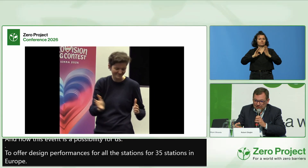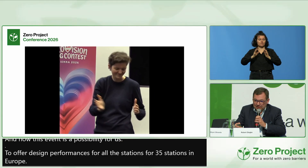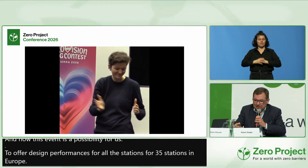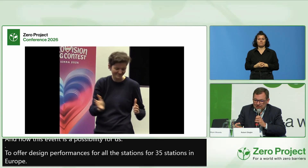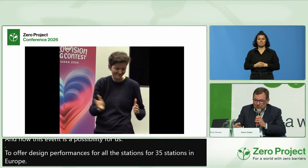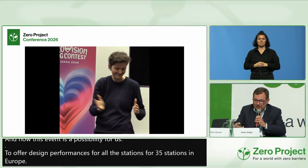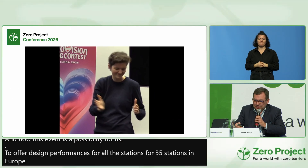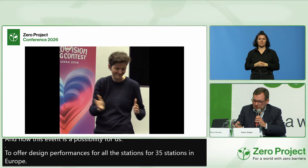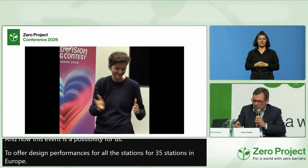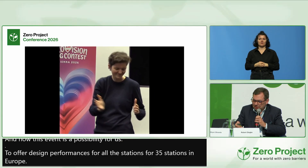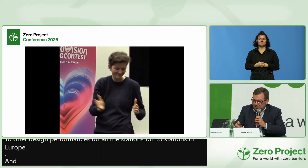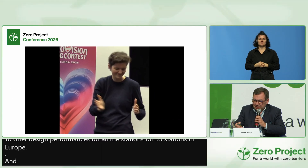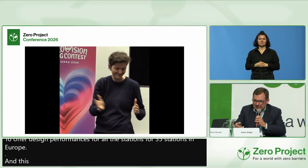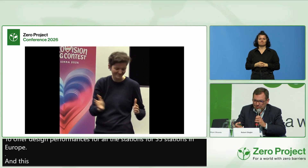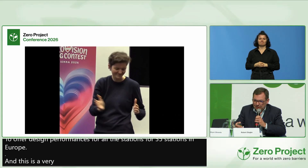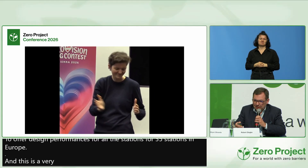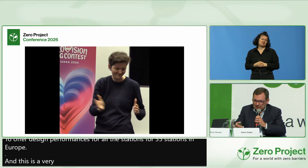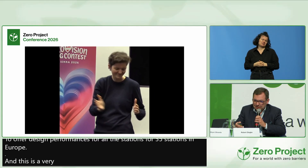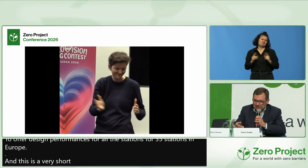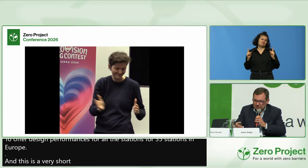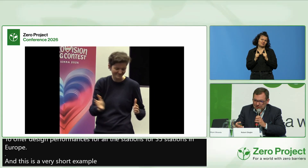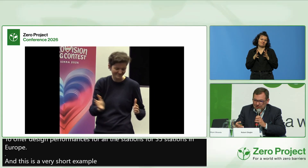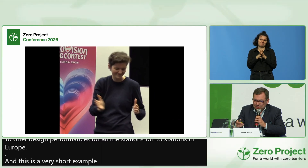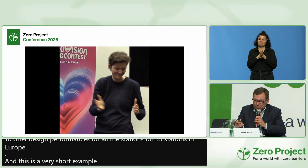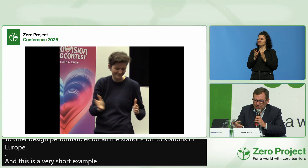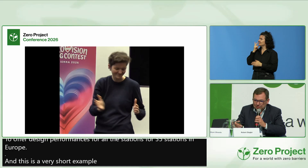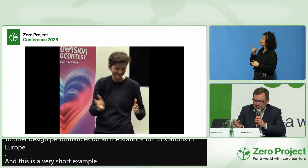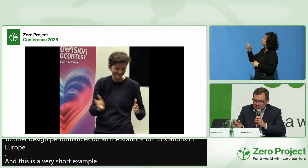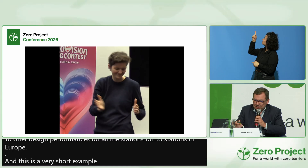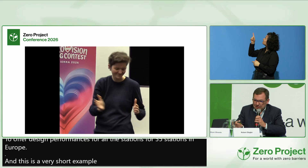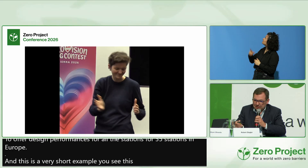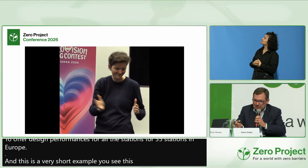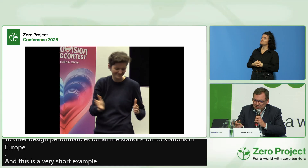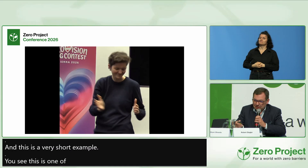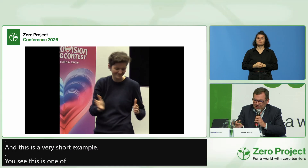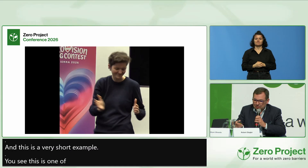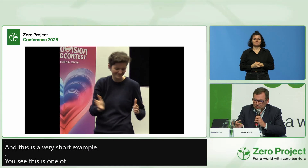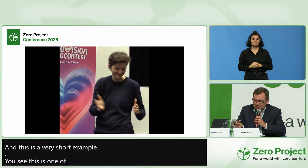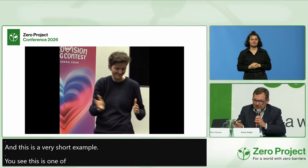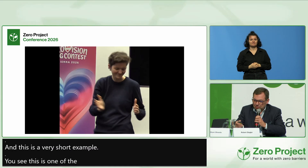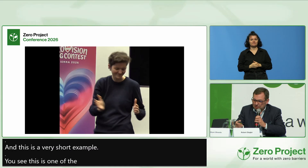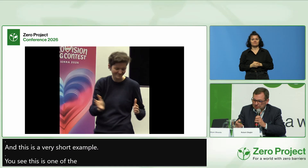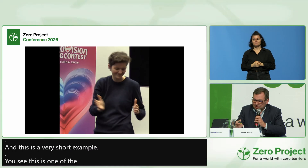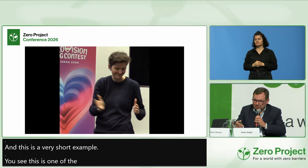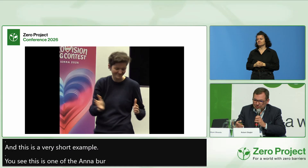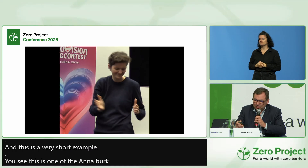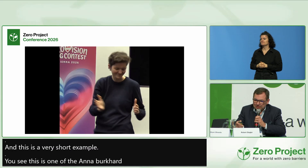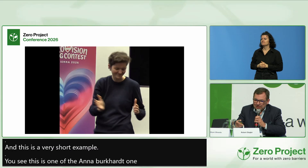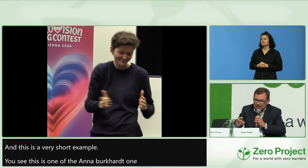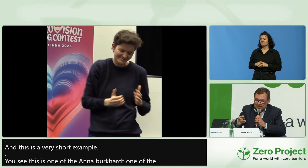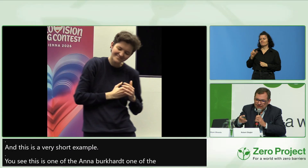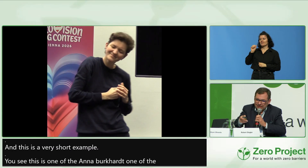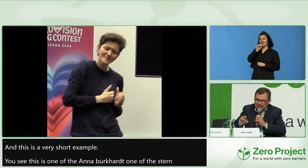And this is a very short example. You see, this is one of the, Anna Burkhardt, one of the CERN